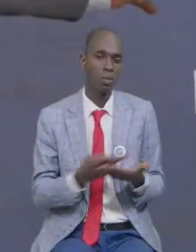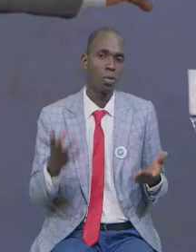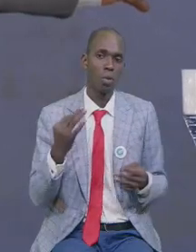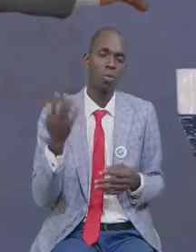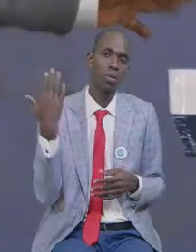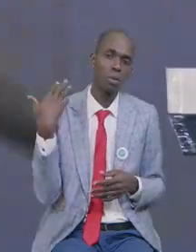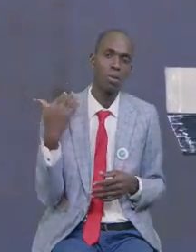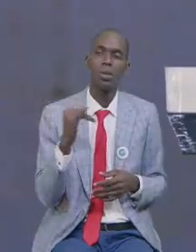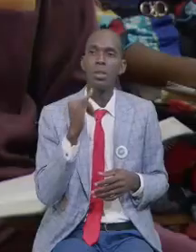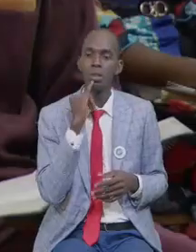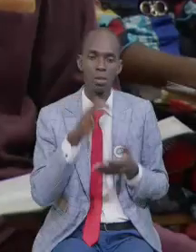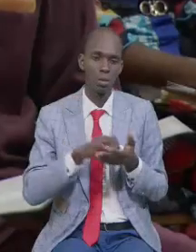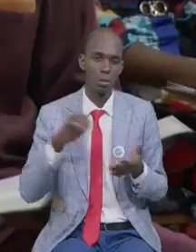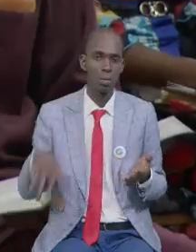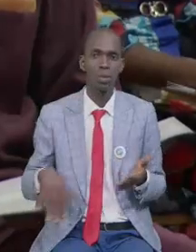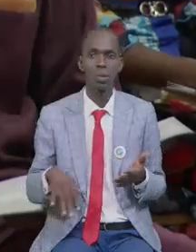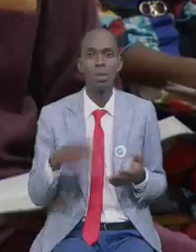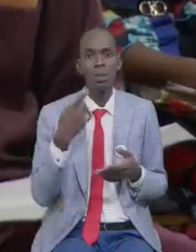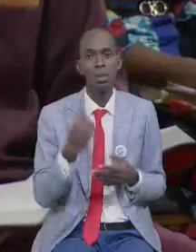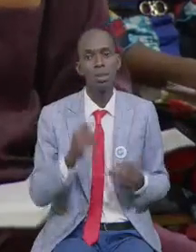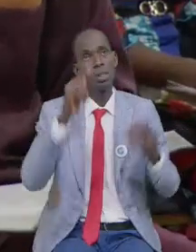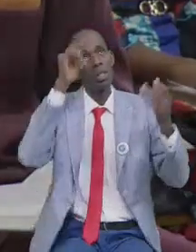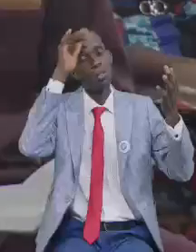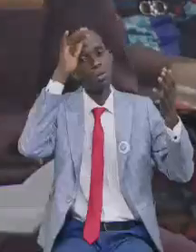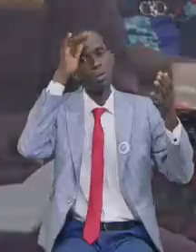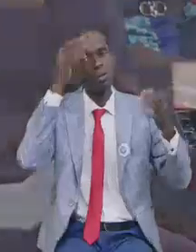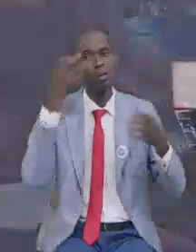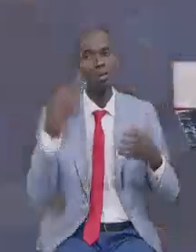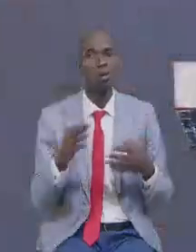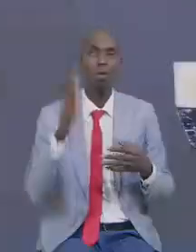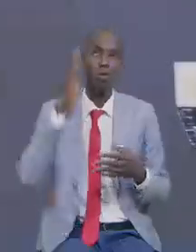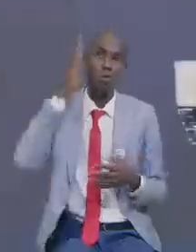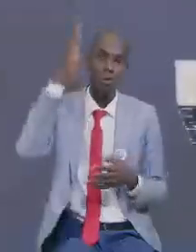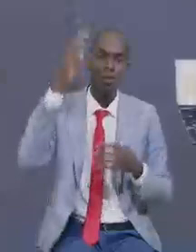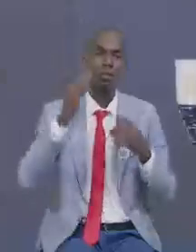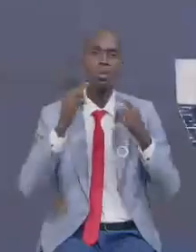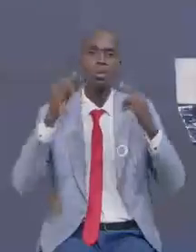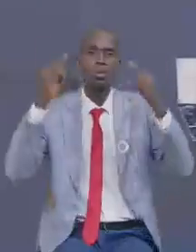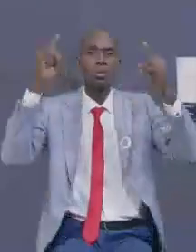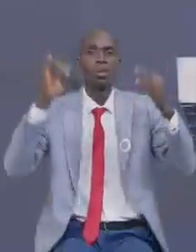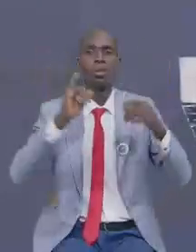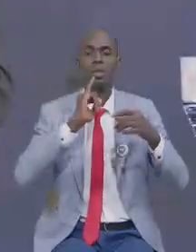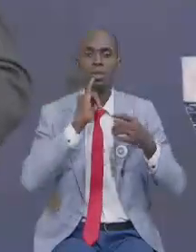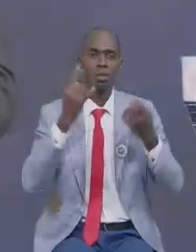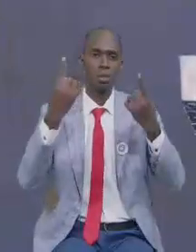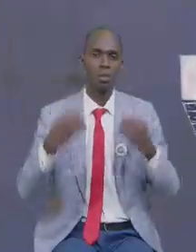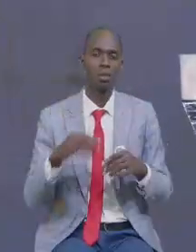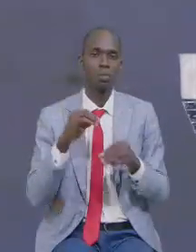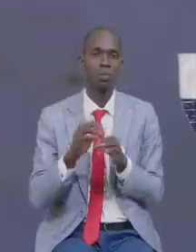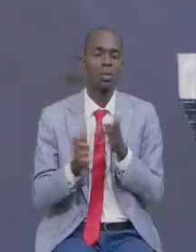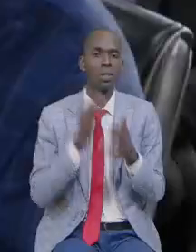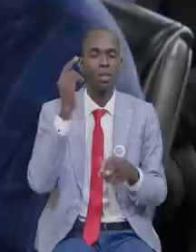is gone. The expectation of future success is come in